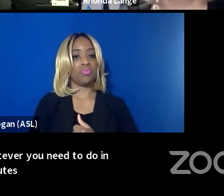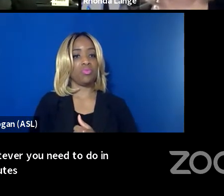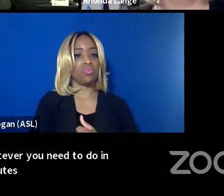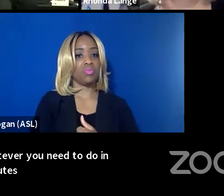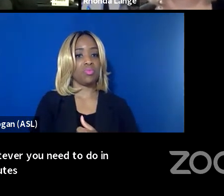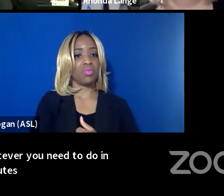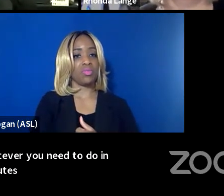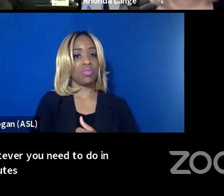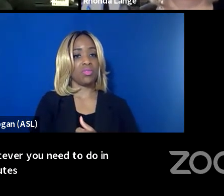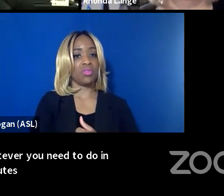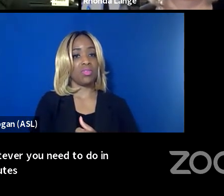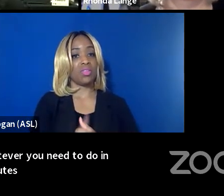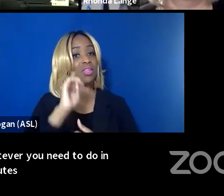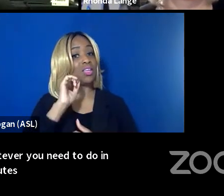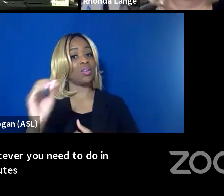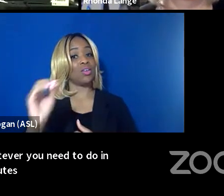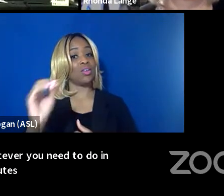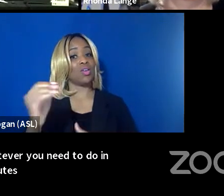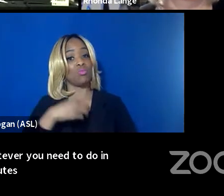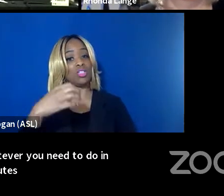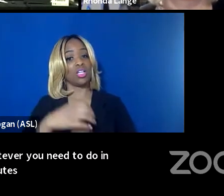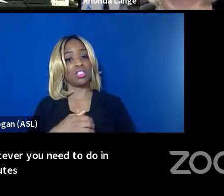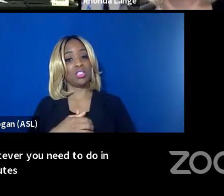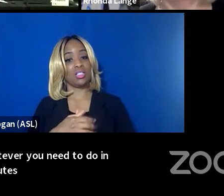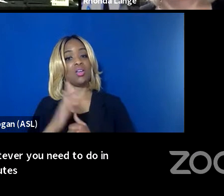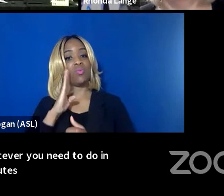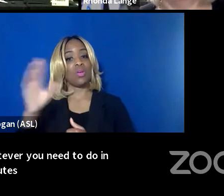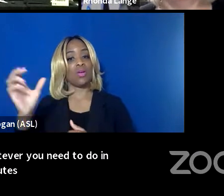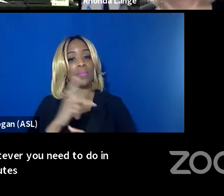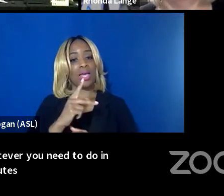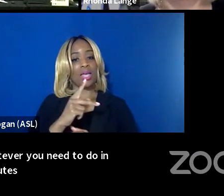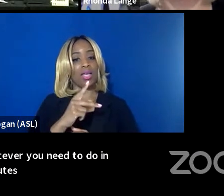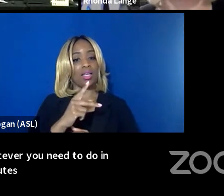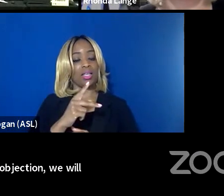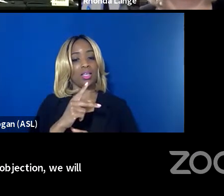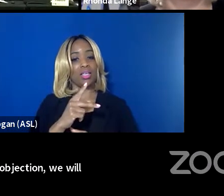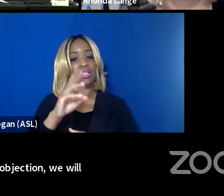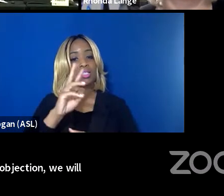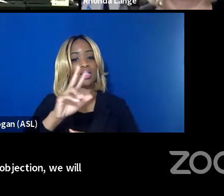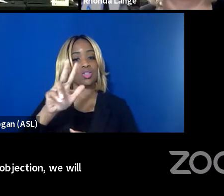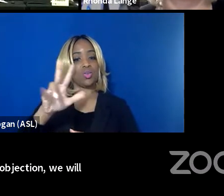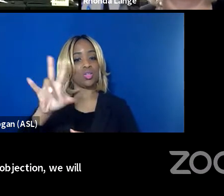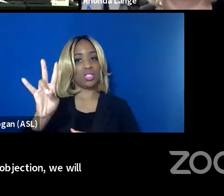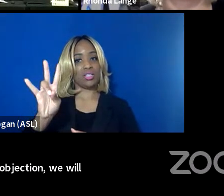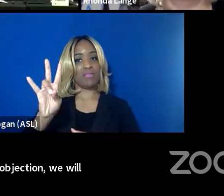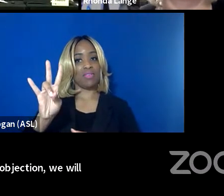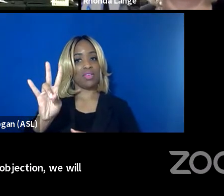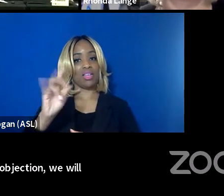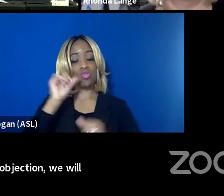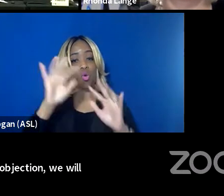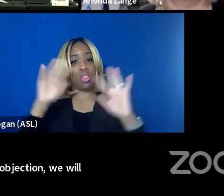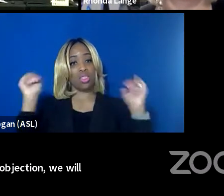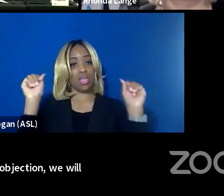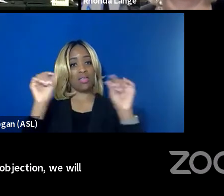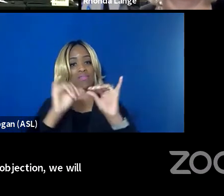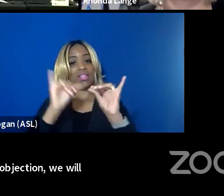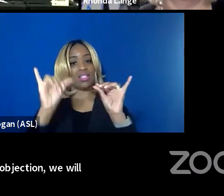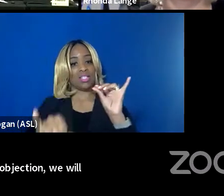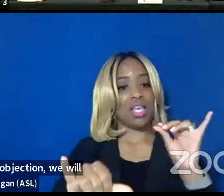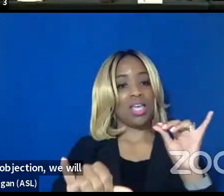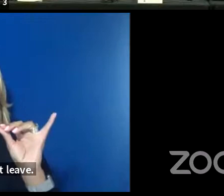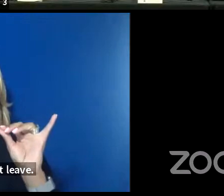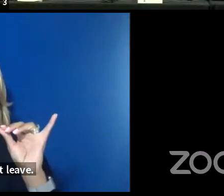Hearing no objection, we will return at 6:37. Don't leave. Stick in there and hear